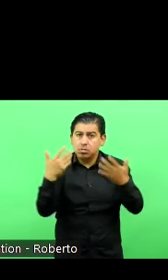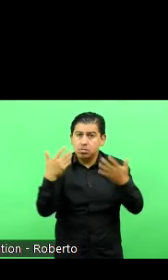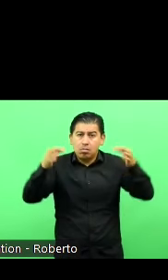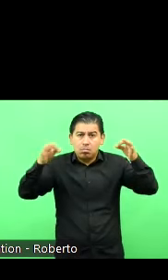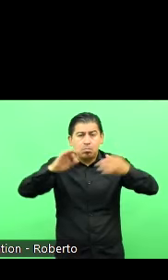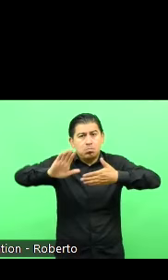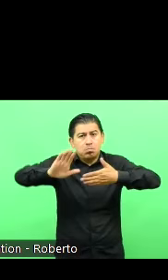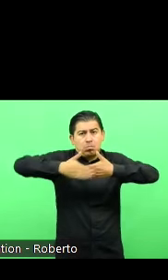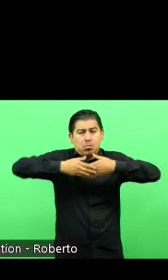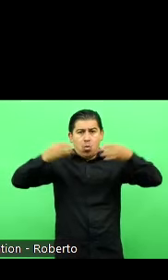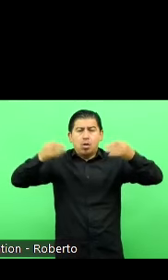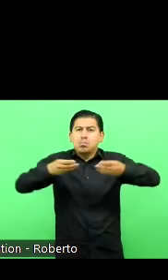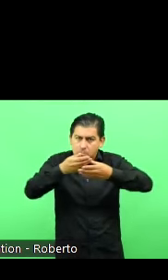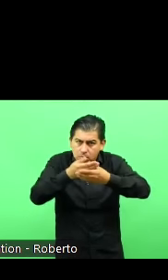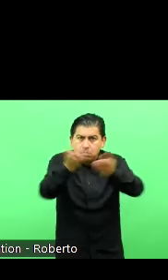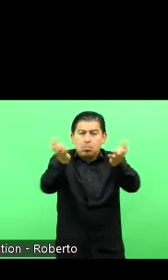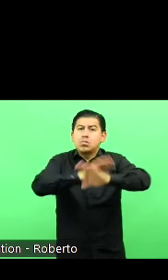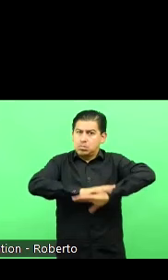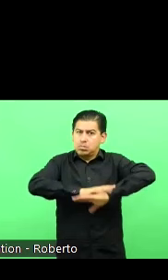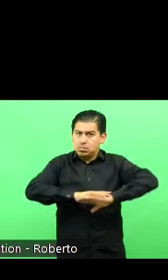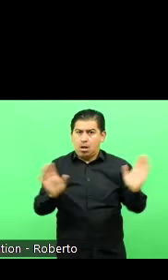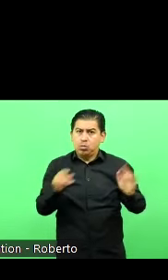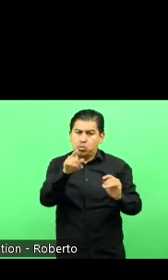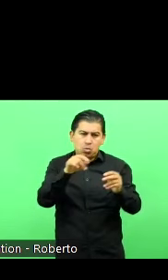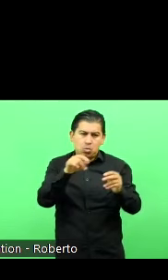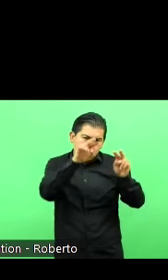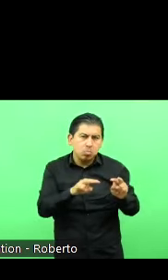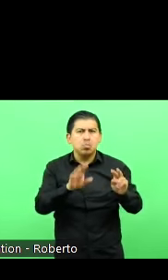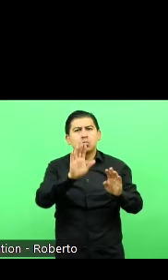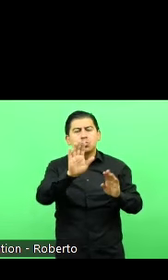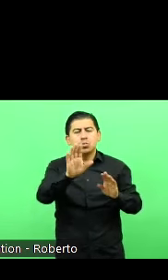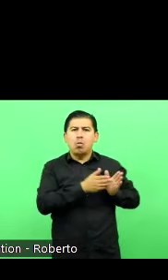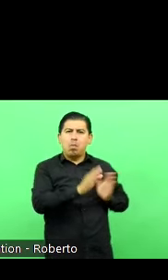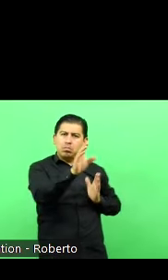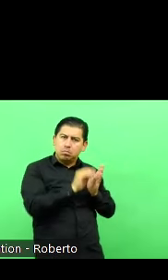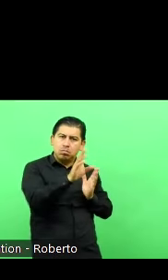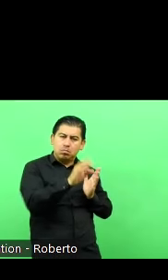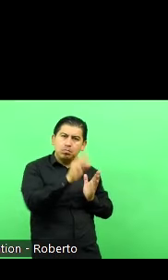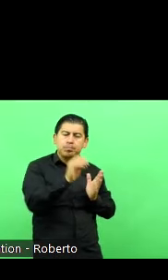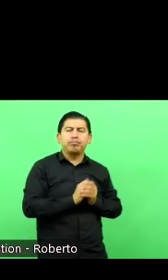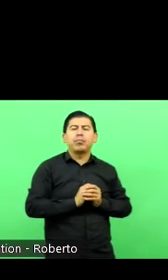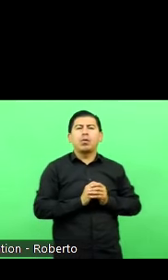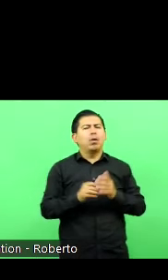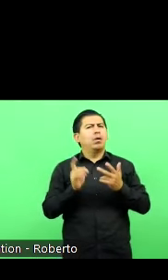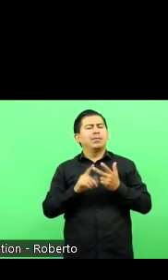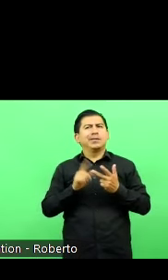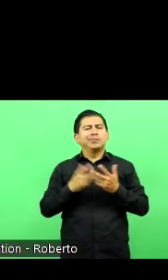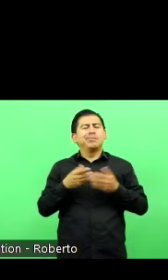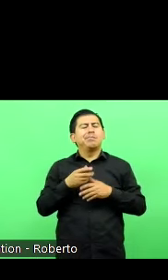Third, we need to promote international cooperation and the sharing of good practices among